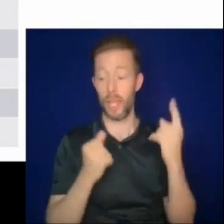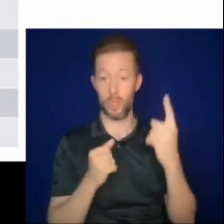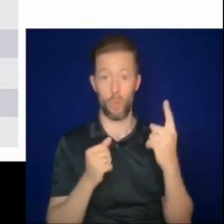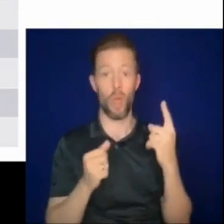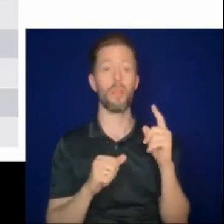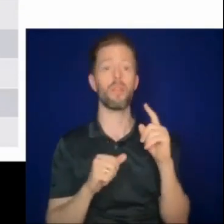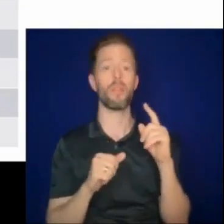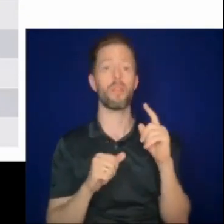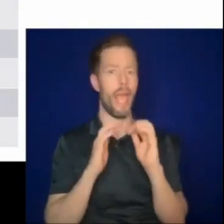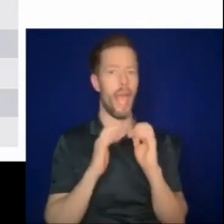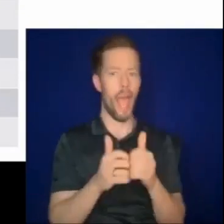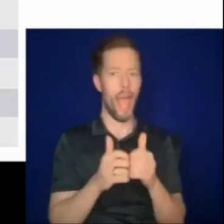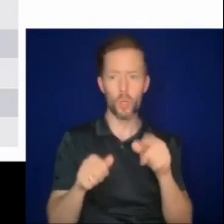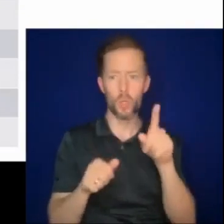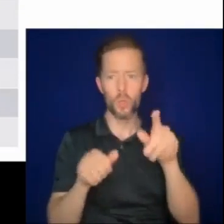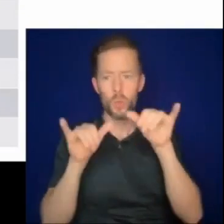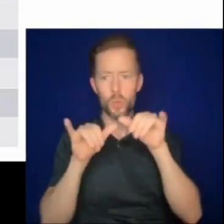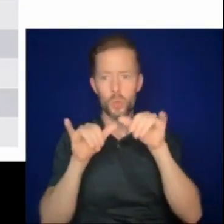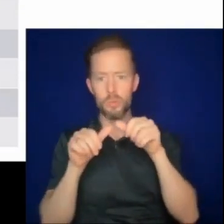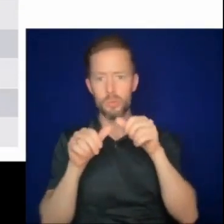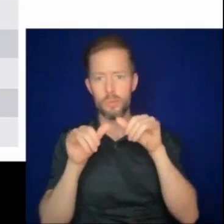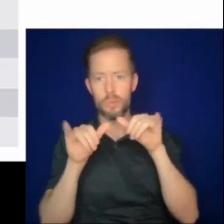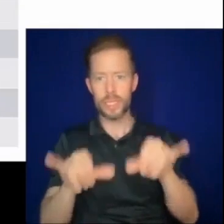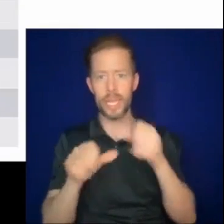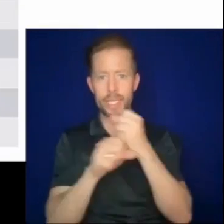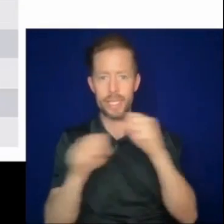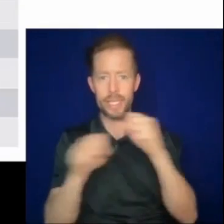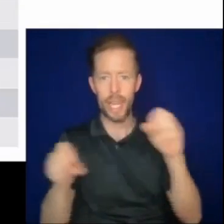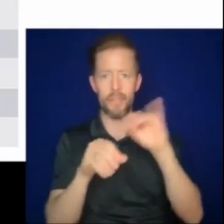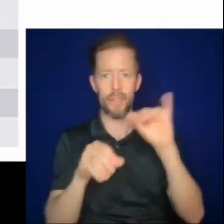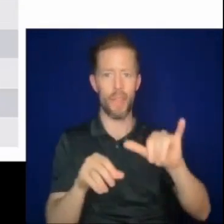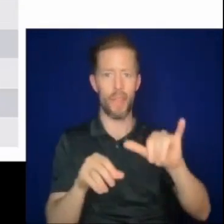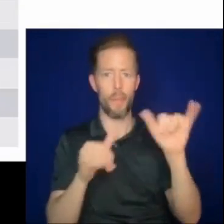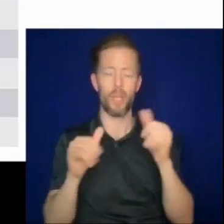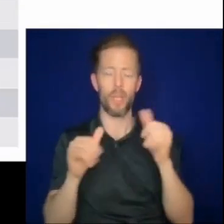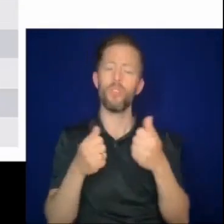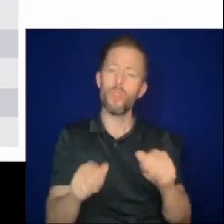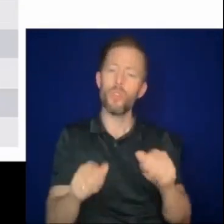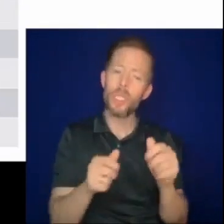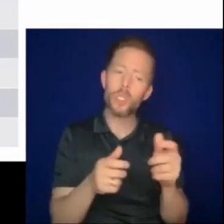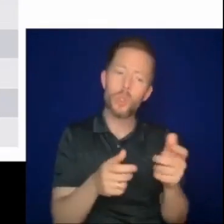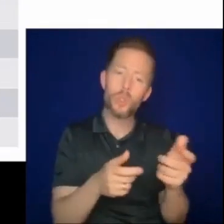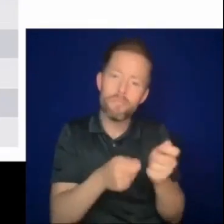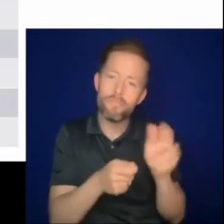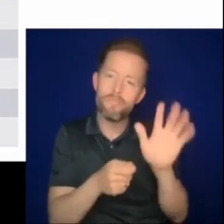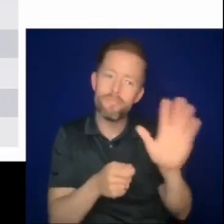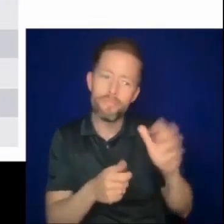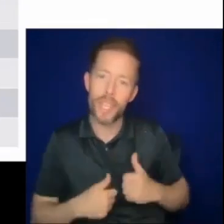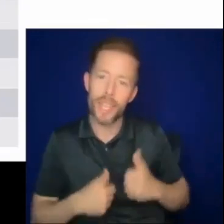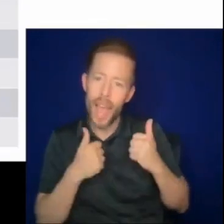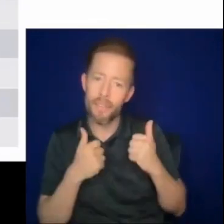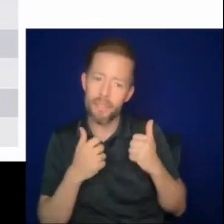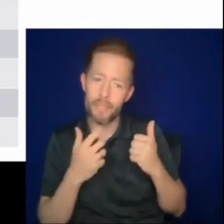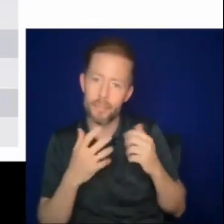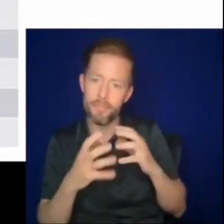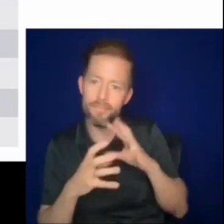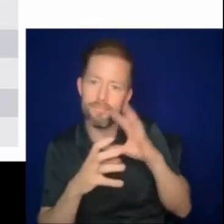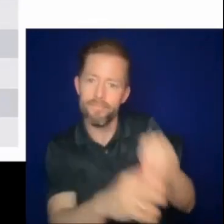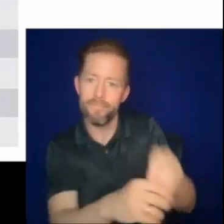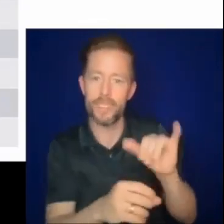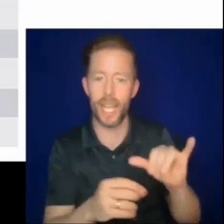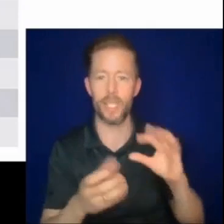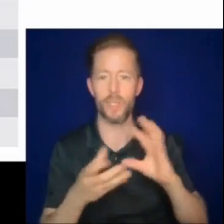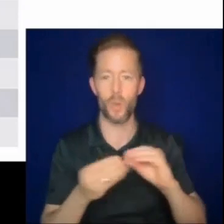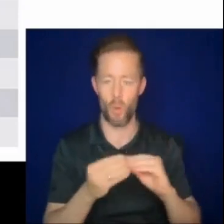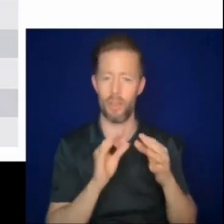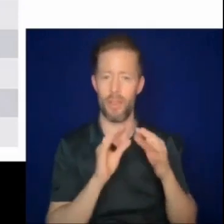last one, the solution question example would be, how could you stay safe in the taco party? So again, trying to bring it into their lives and trying to get them to think